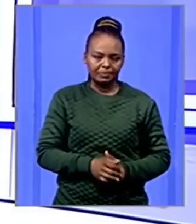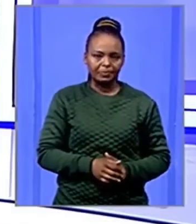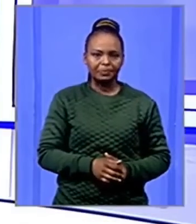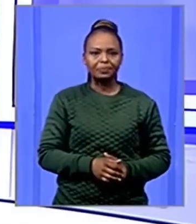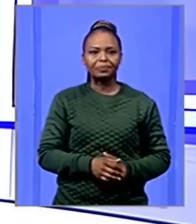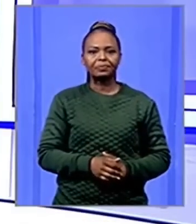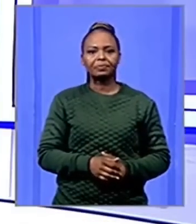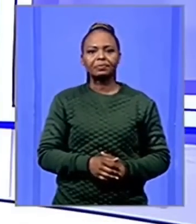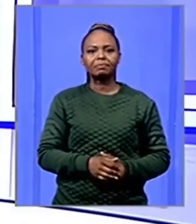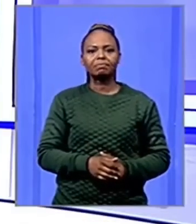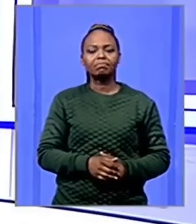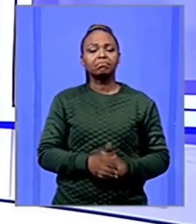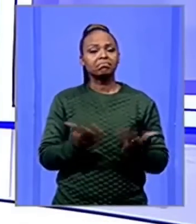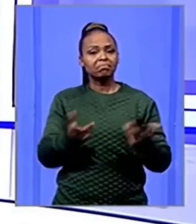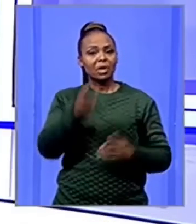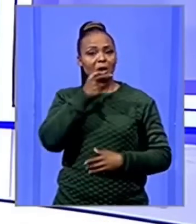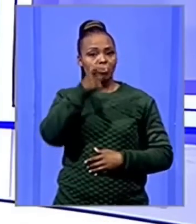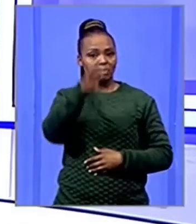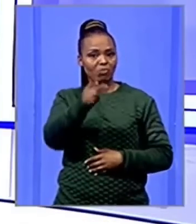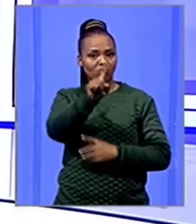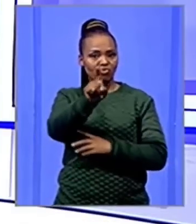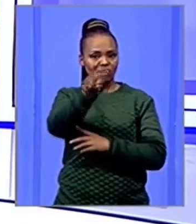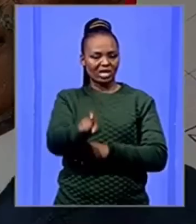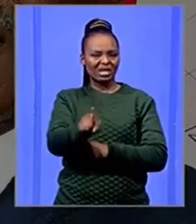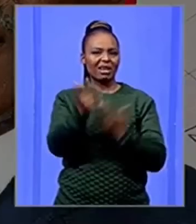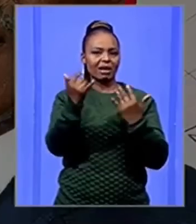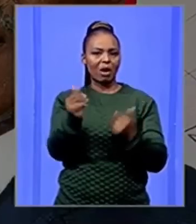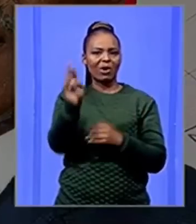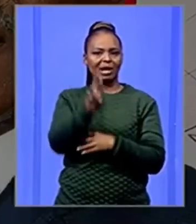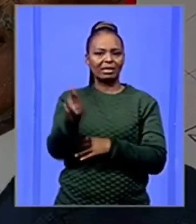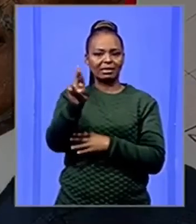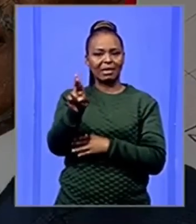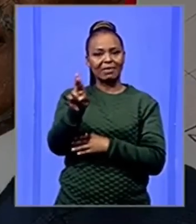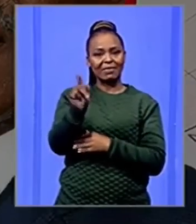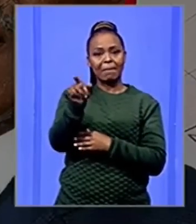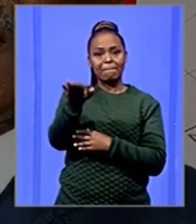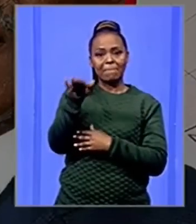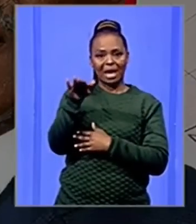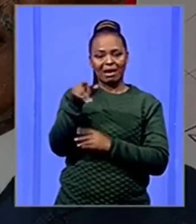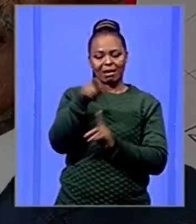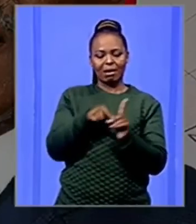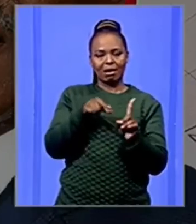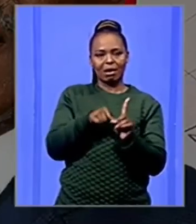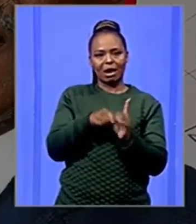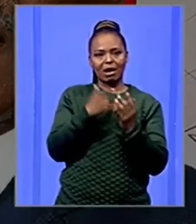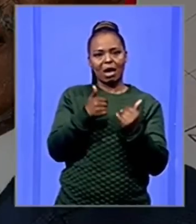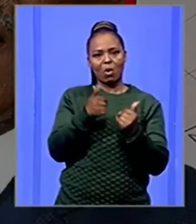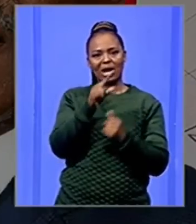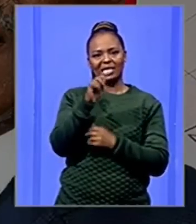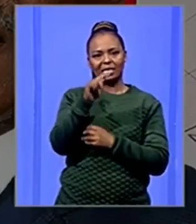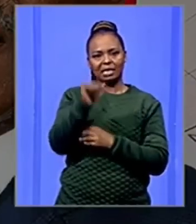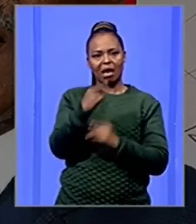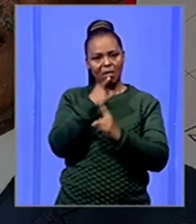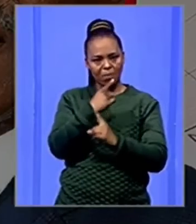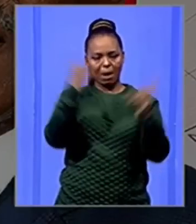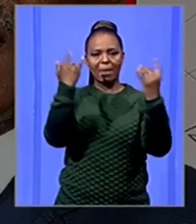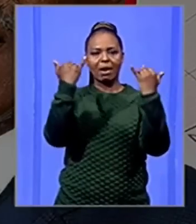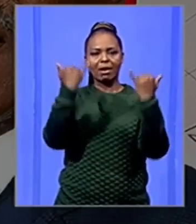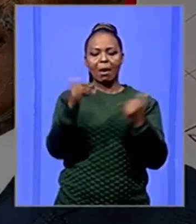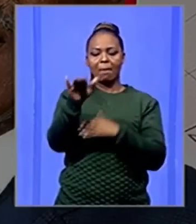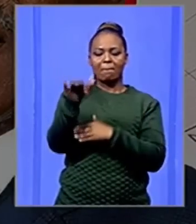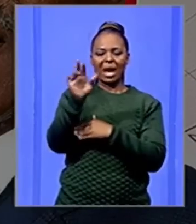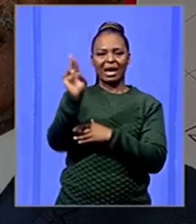Gante jana re go boditse gore mmusi wa banka ya reserve le setsa khanya go setsa sa tswa go dira kitsiso ya gore selo sa